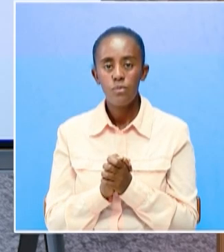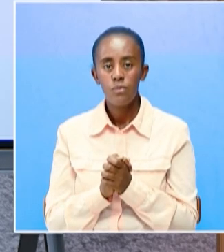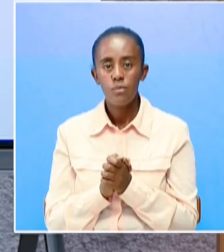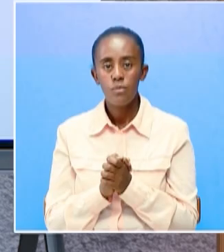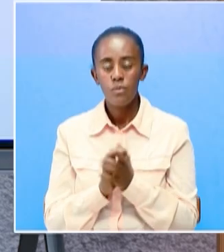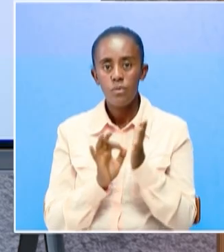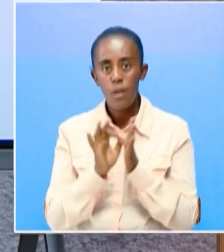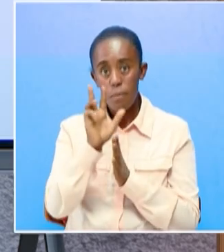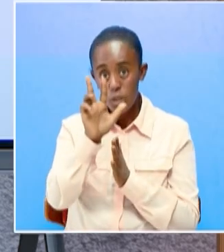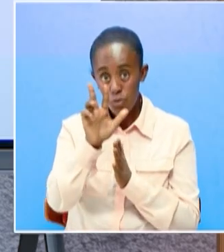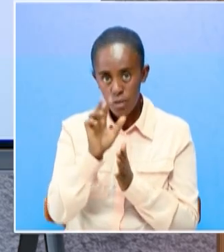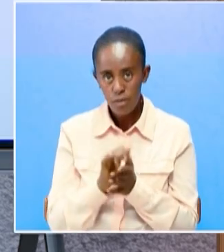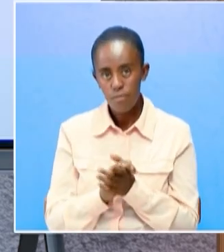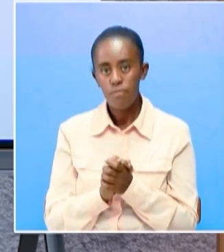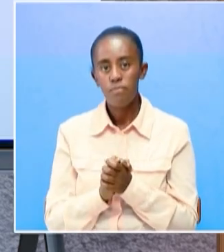Number 3.